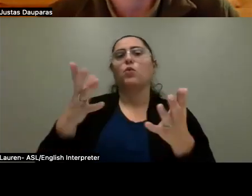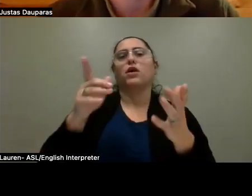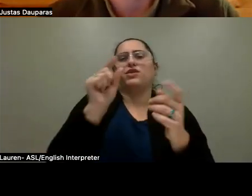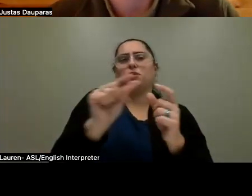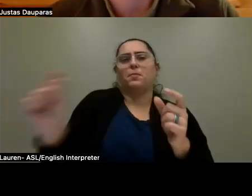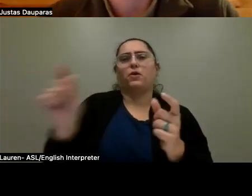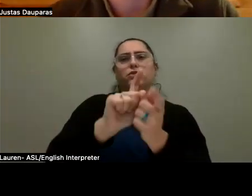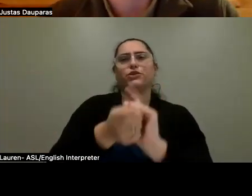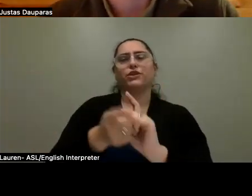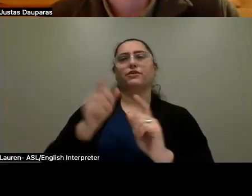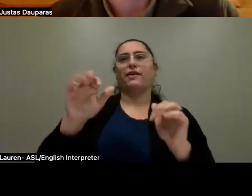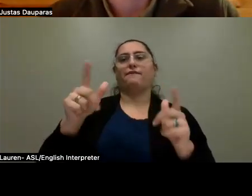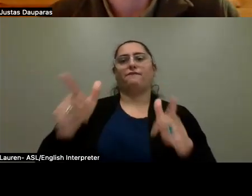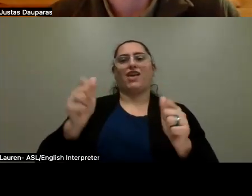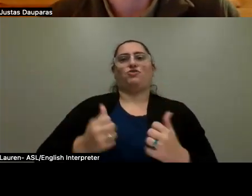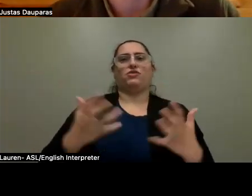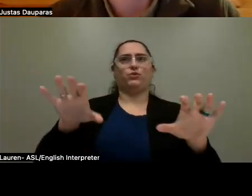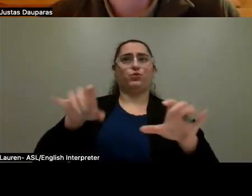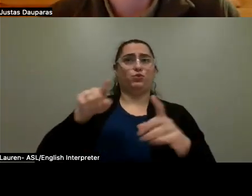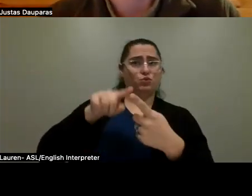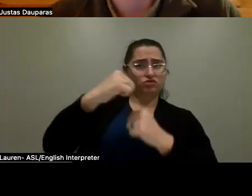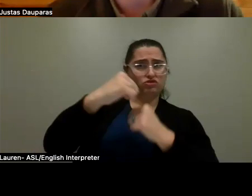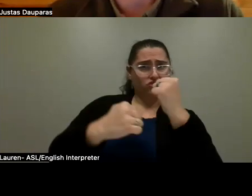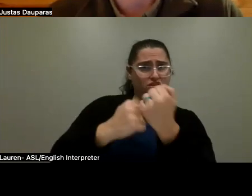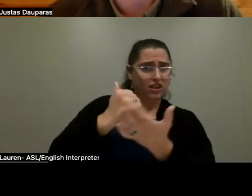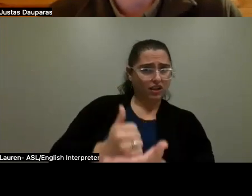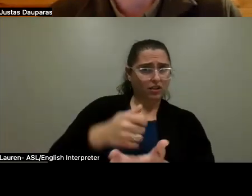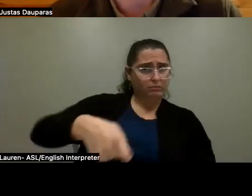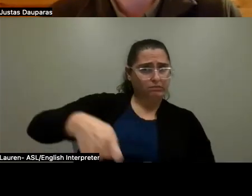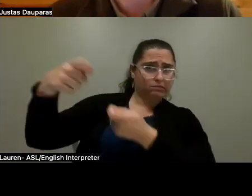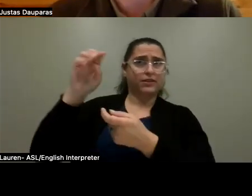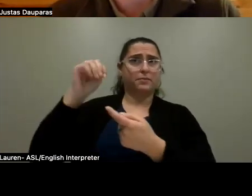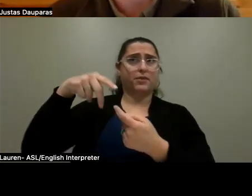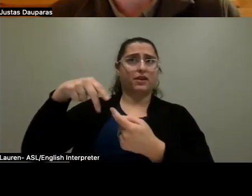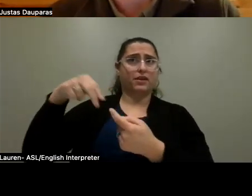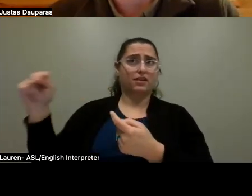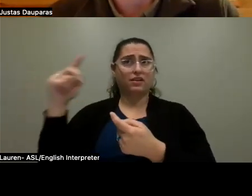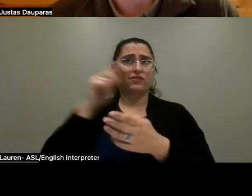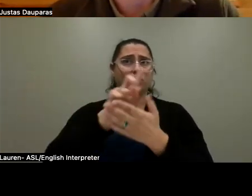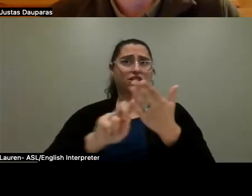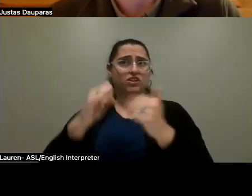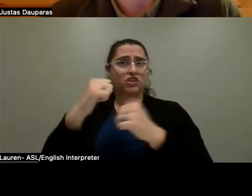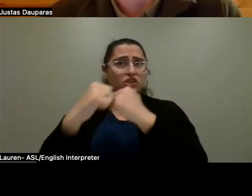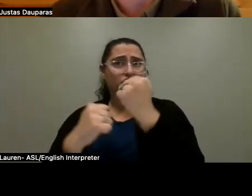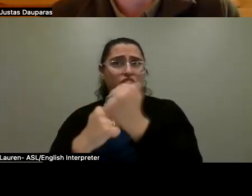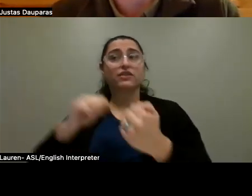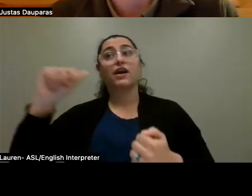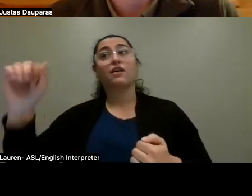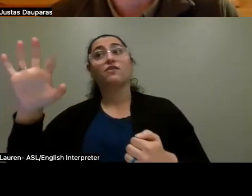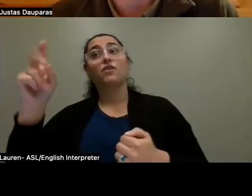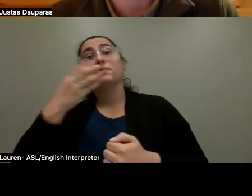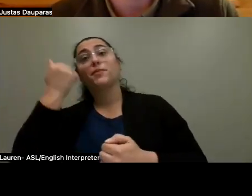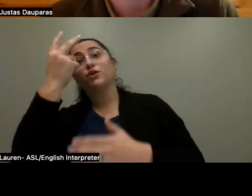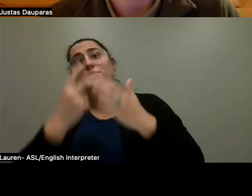FastLX is doing to the structure that is helping for the MPNN to design a better structure and for AlphaFold to more confidently predict. Maybe